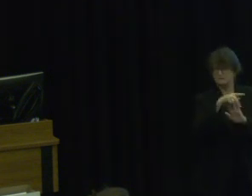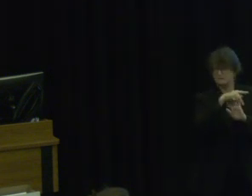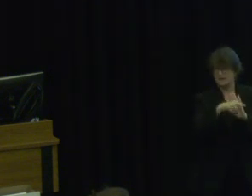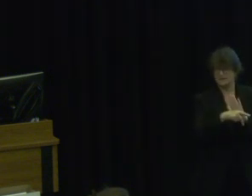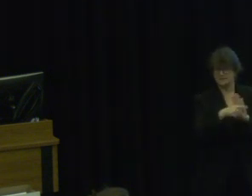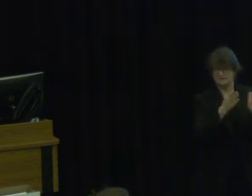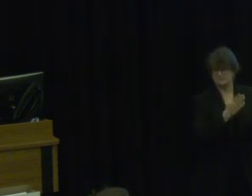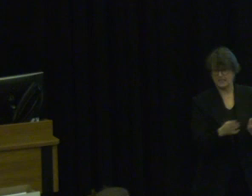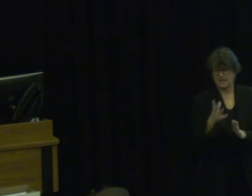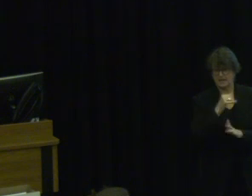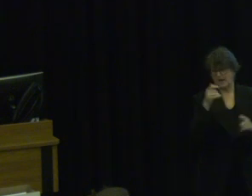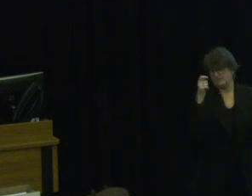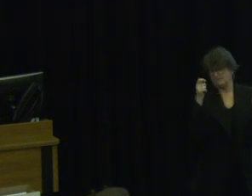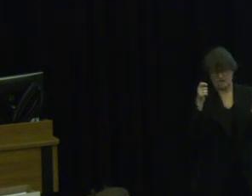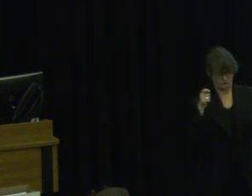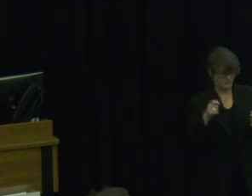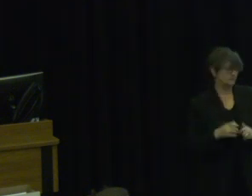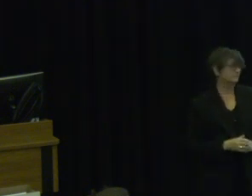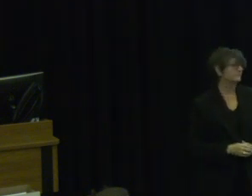and management.